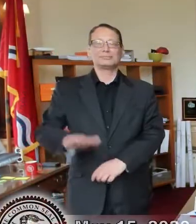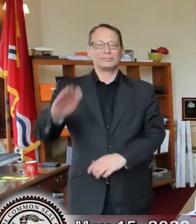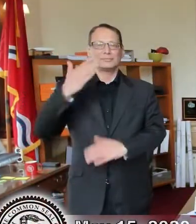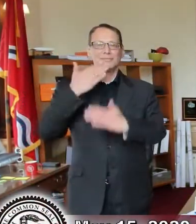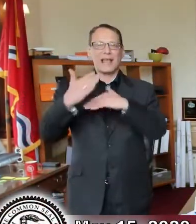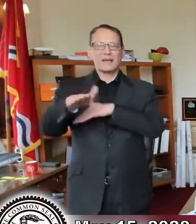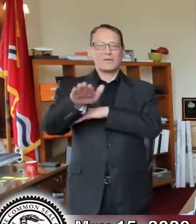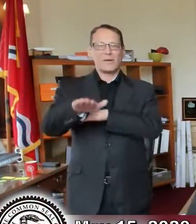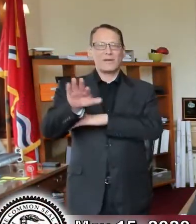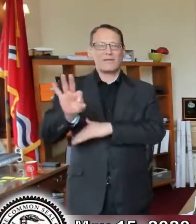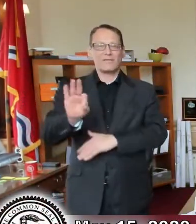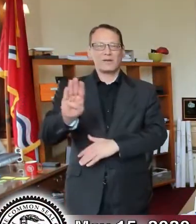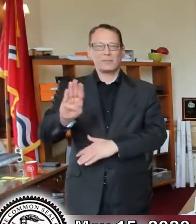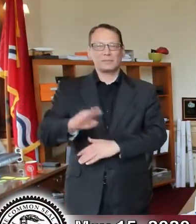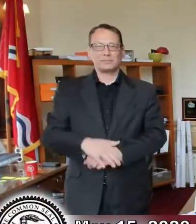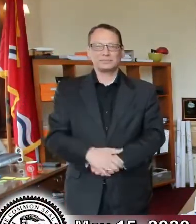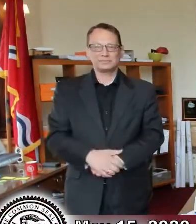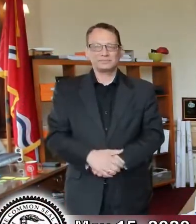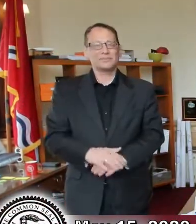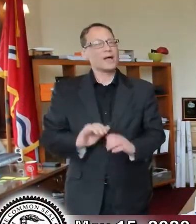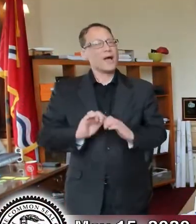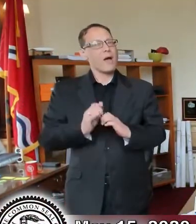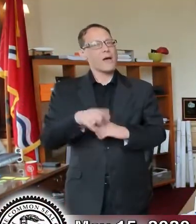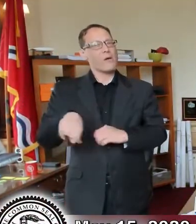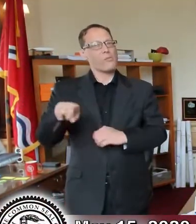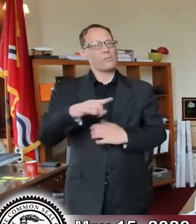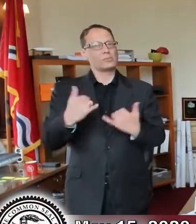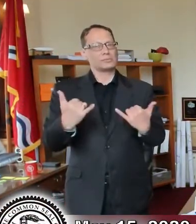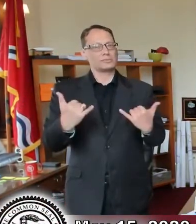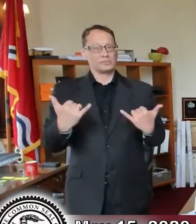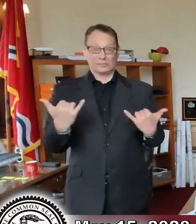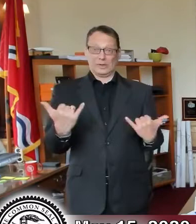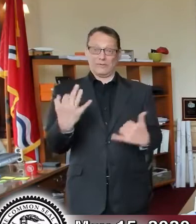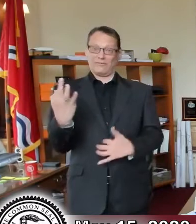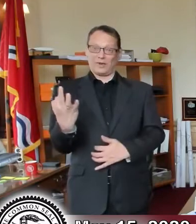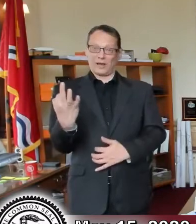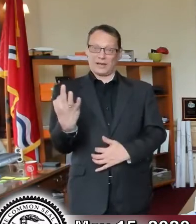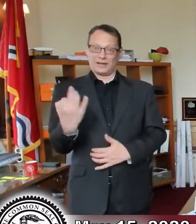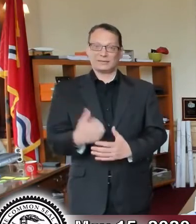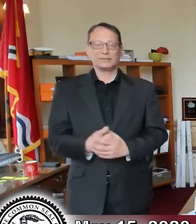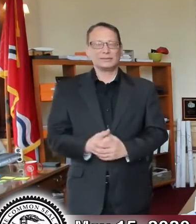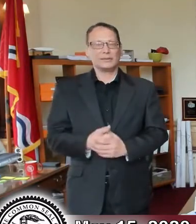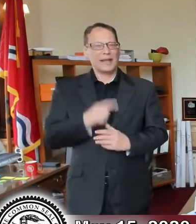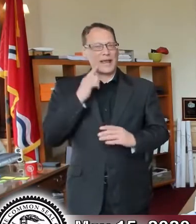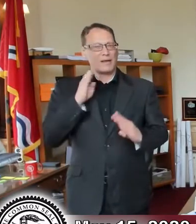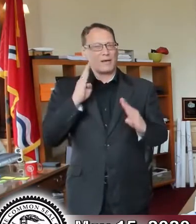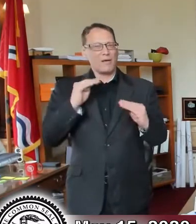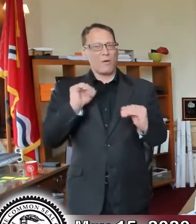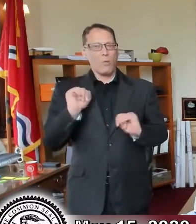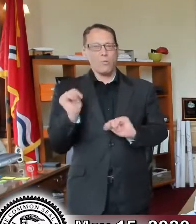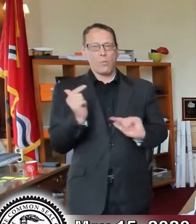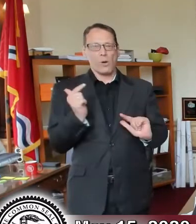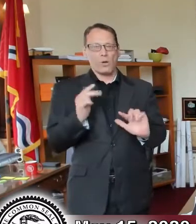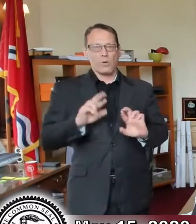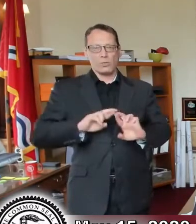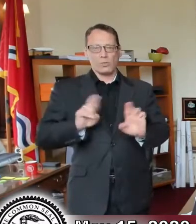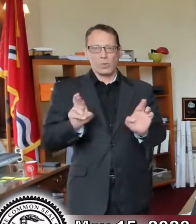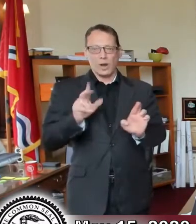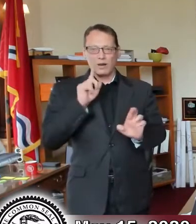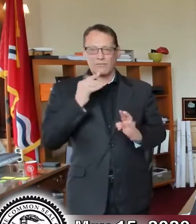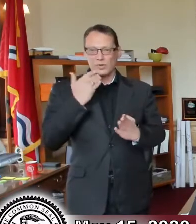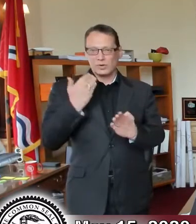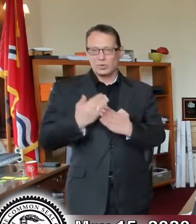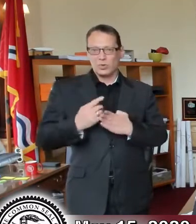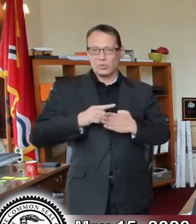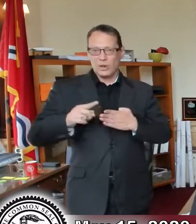Good afternoon, Facebook. How is everybody today? It's Friday. Hope you're all looking forward to having a